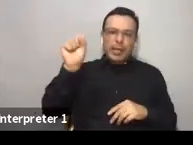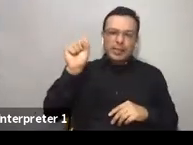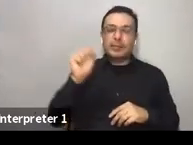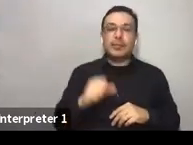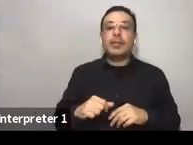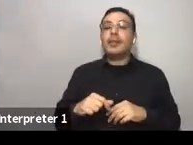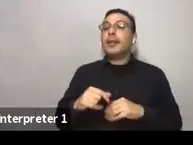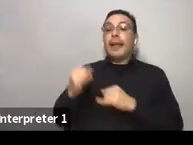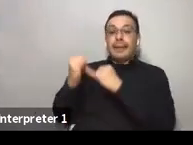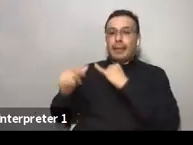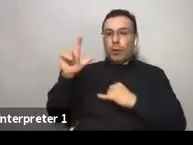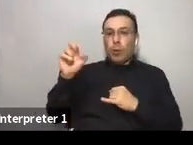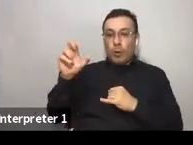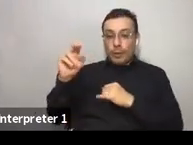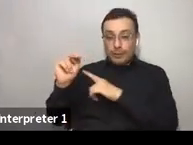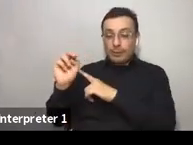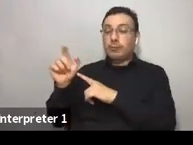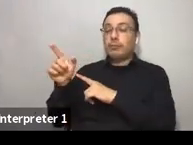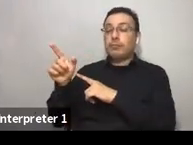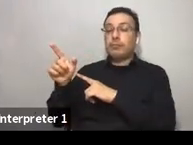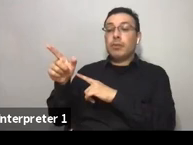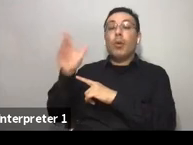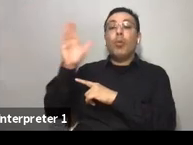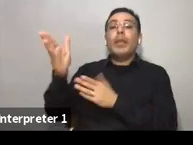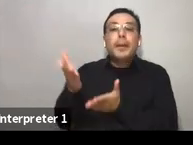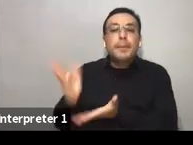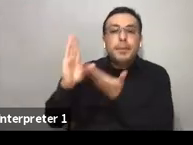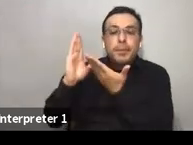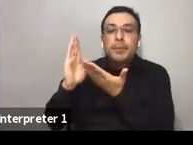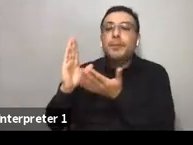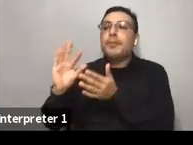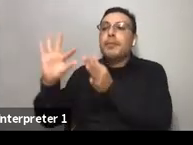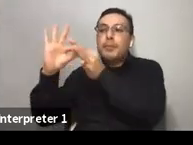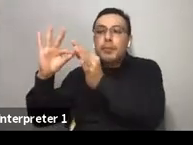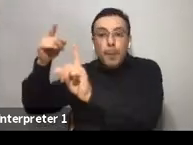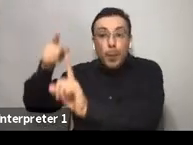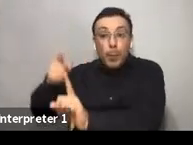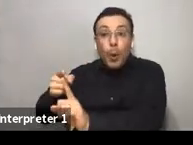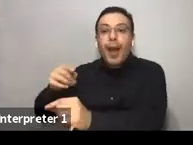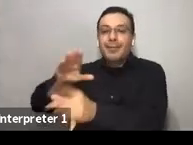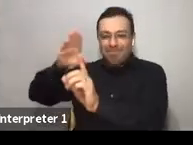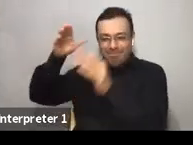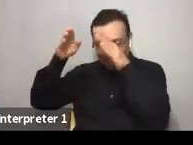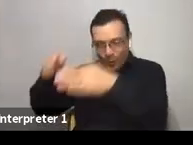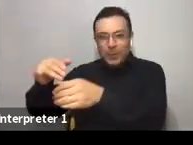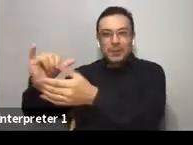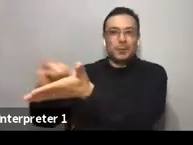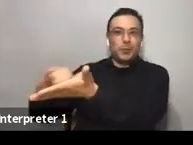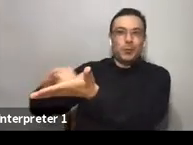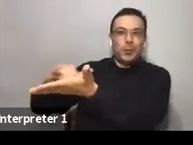going to be bringing in some of the New York specific context. Much of what I learned